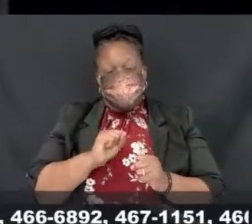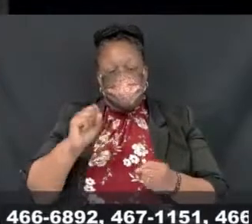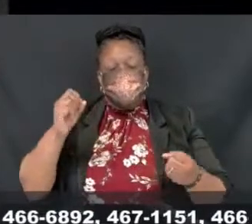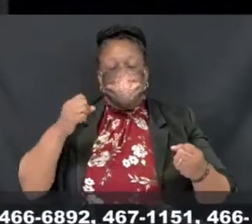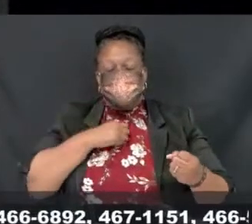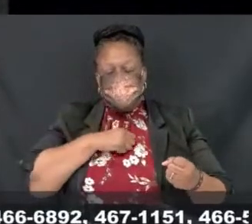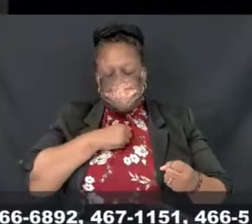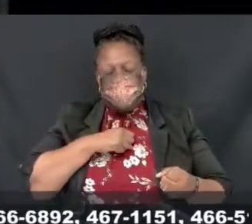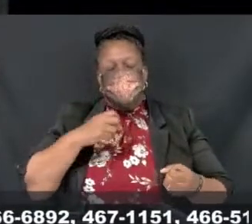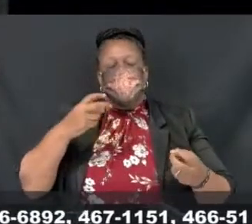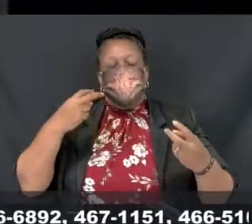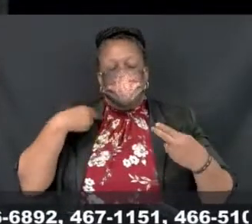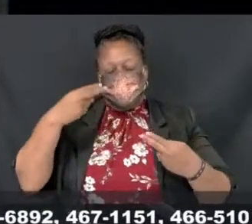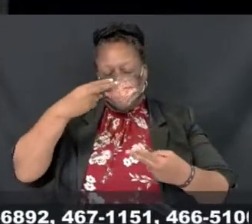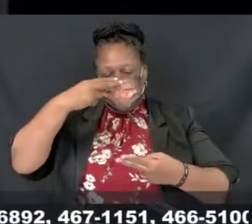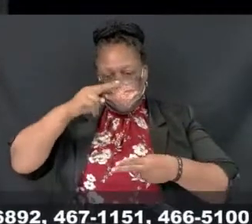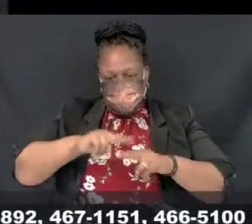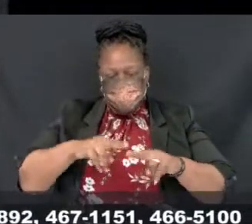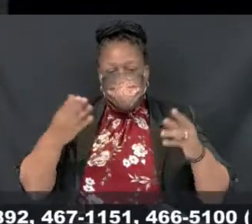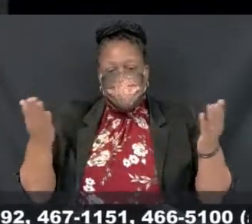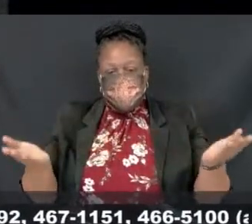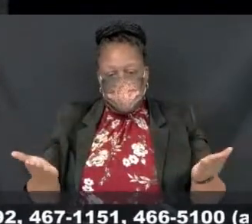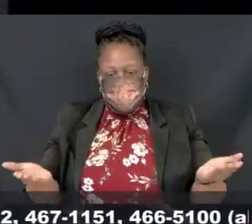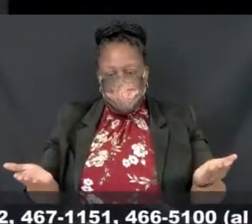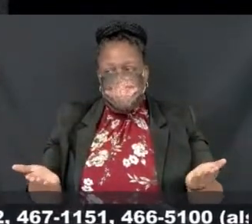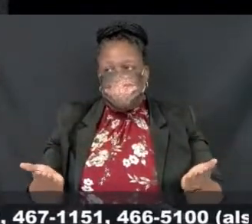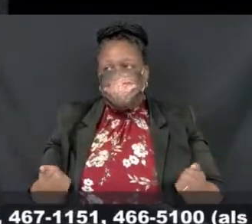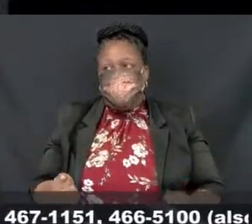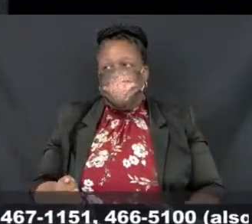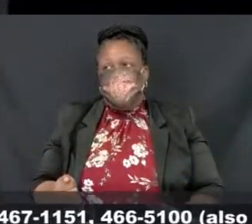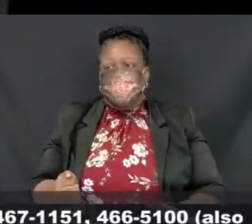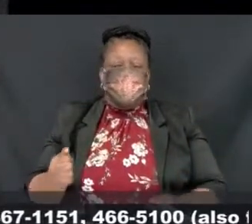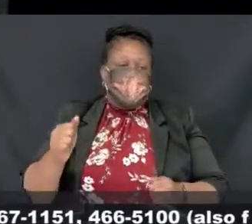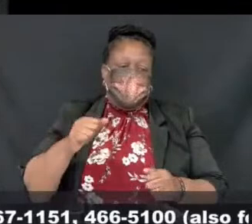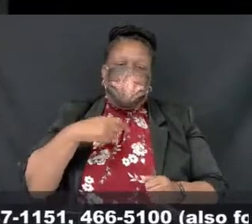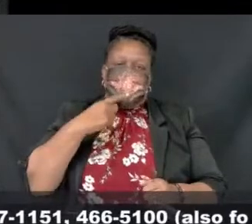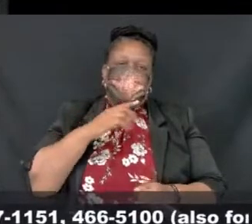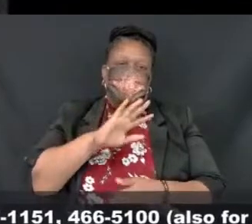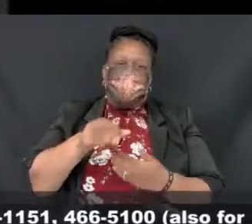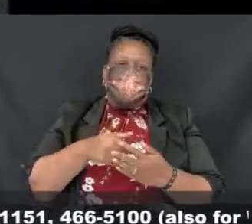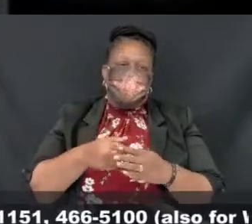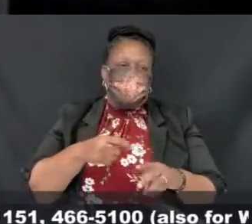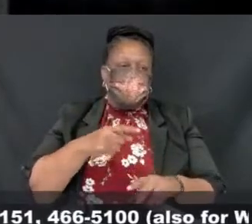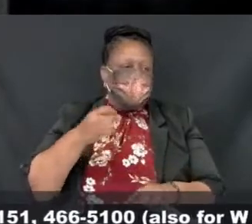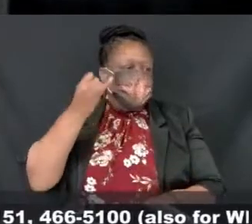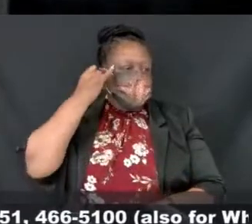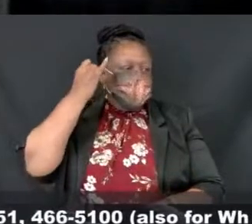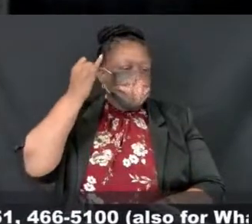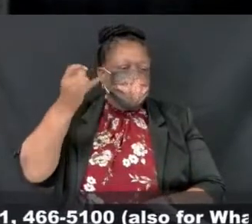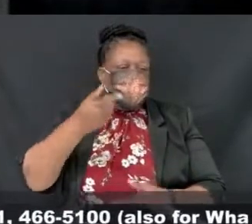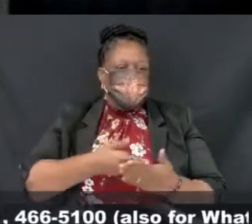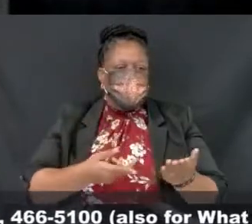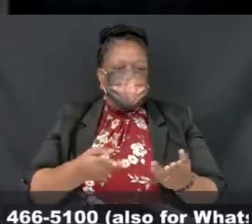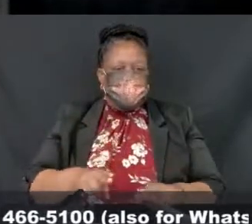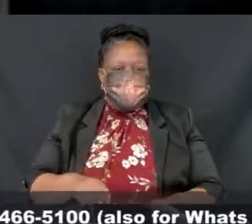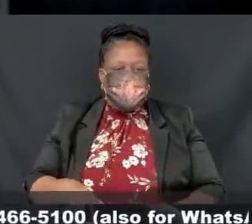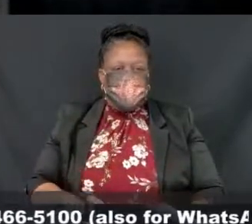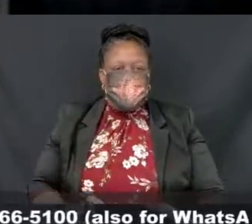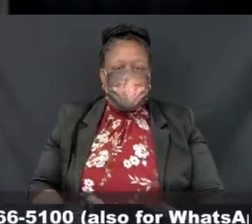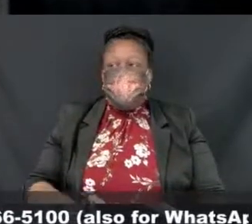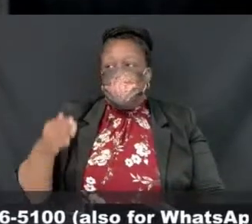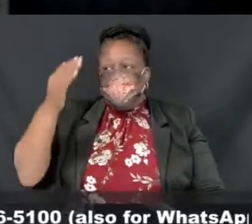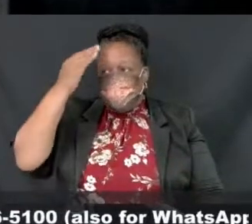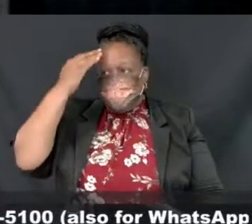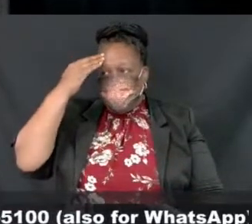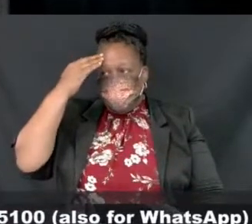Dr. Wilkinson, and when Dr. Wilkinson coming up, right? Dr. Wilkinson had a thing. Do you know when Dr. Wilkinson coming to